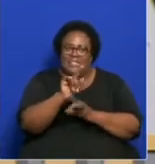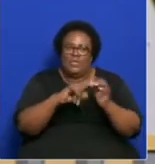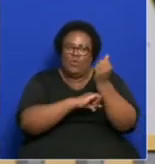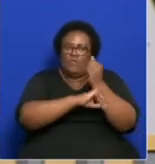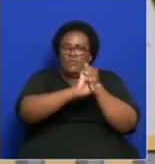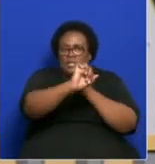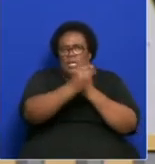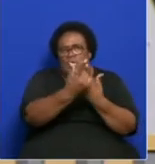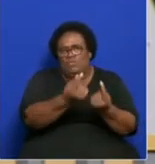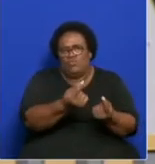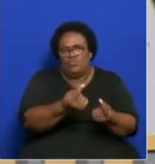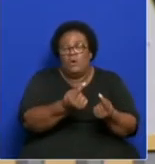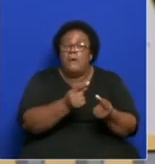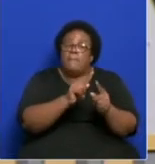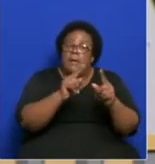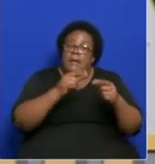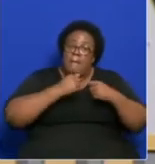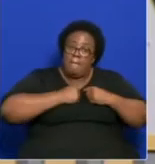office, right,